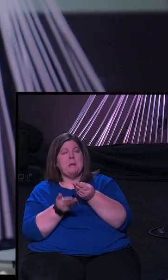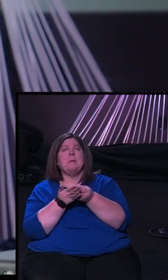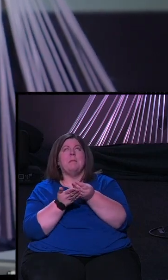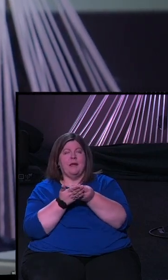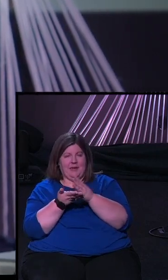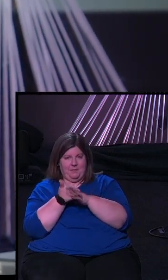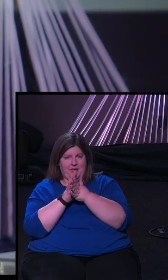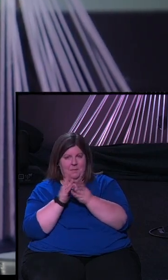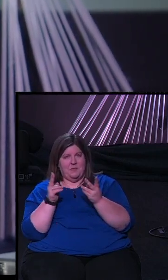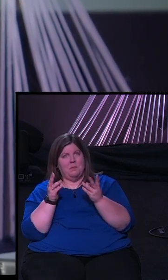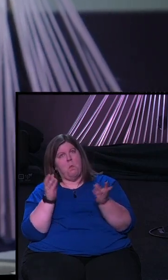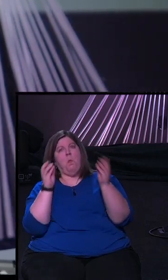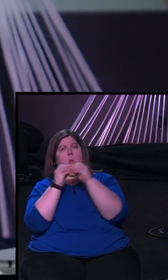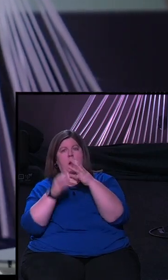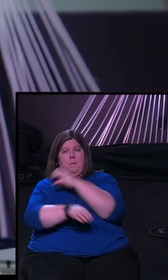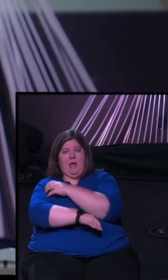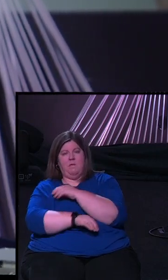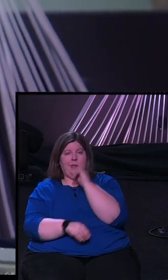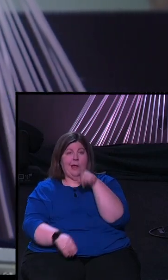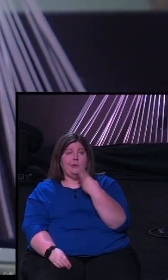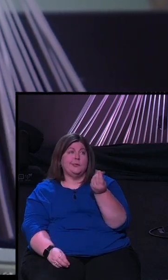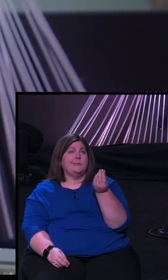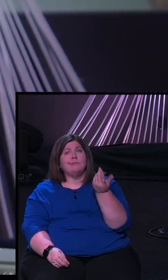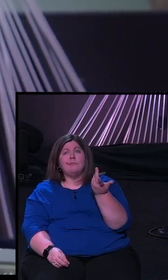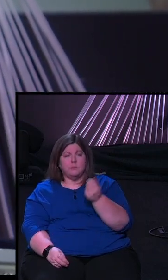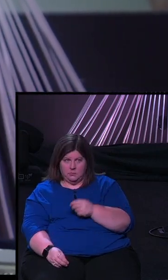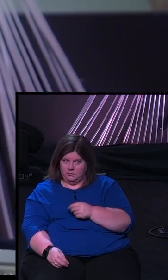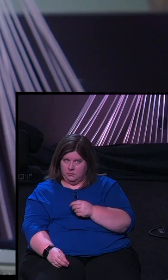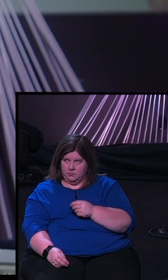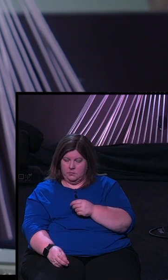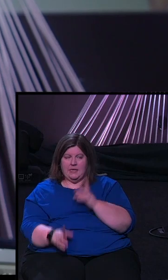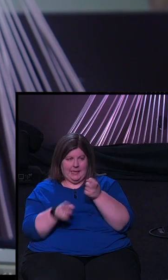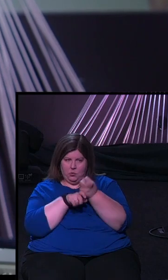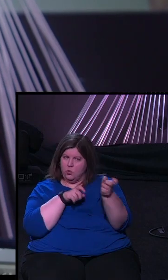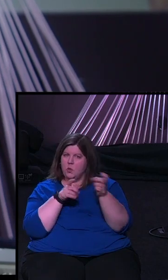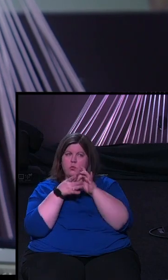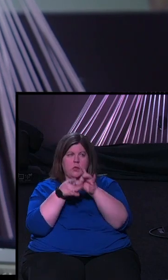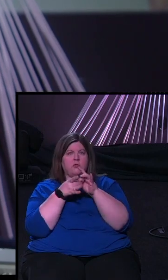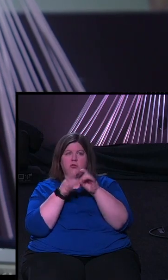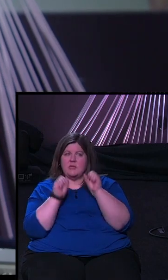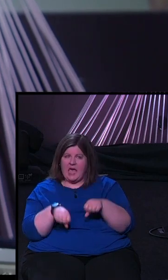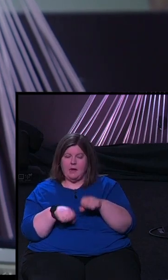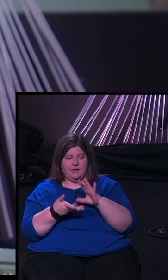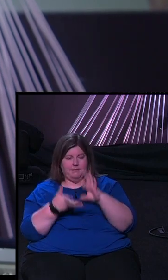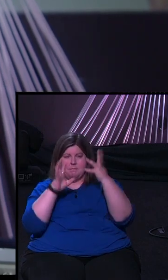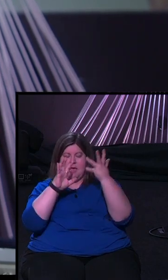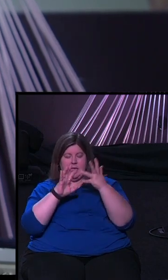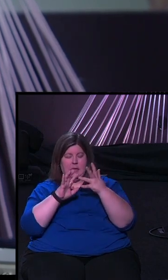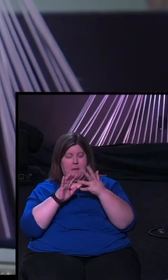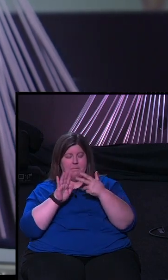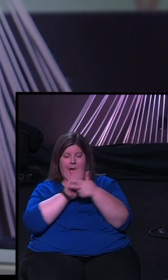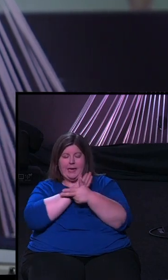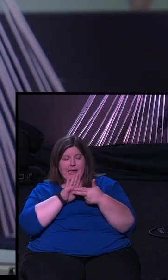becomes more than just money. And it tends to screw up relationships. and identities, and self-worth,